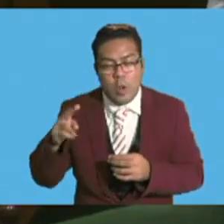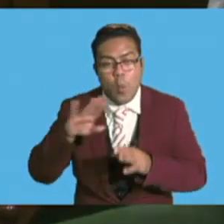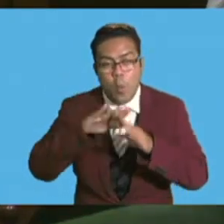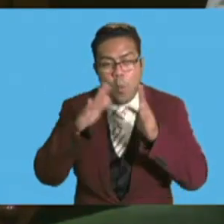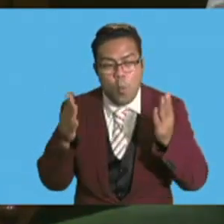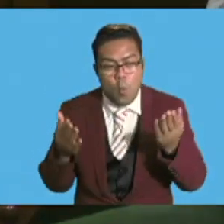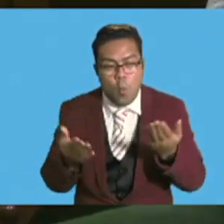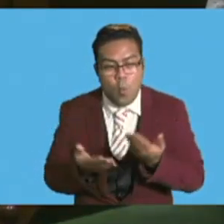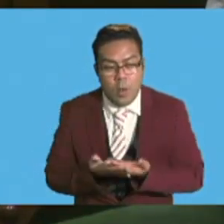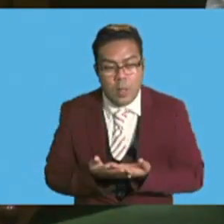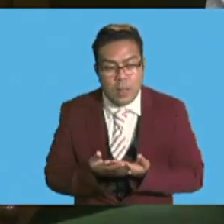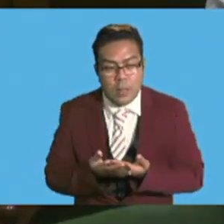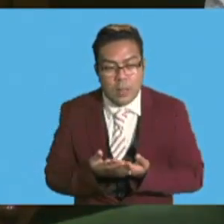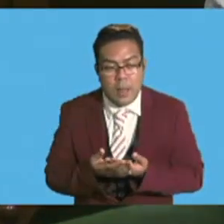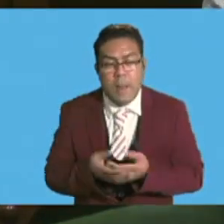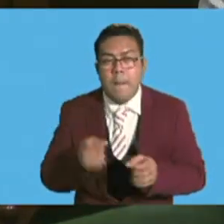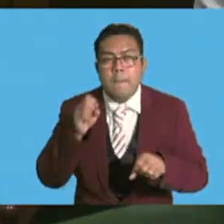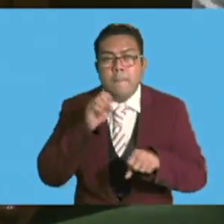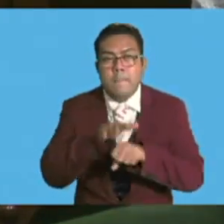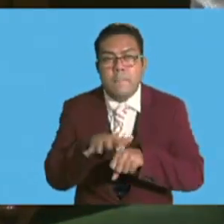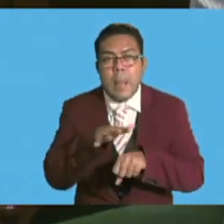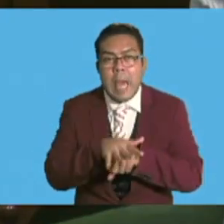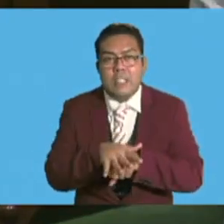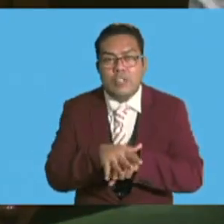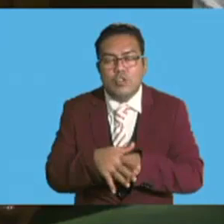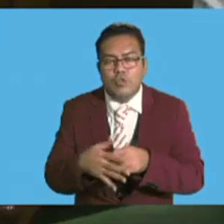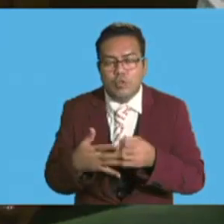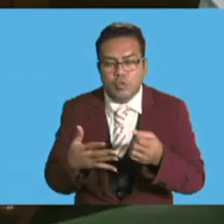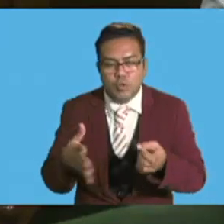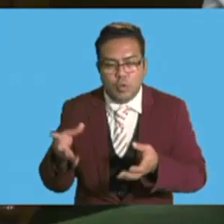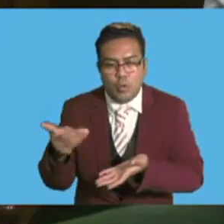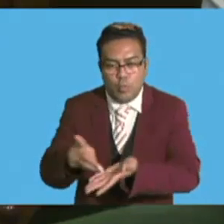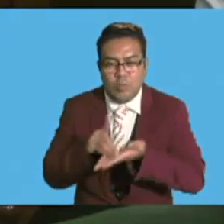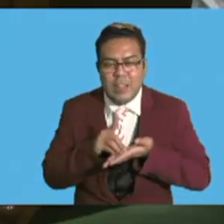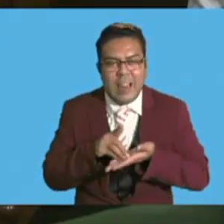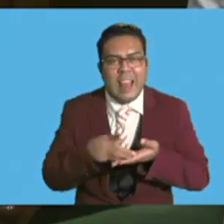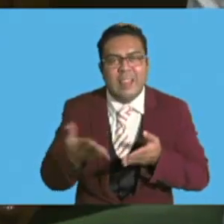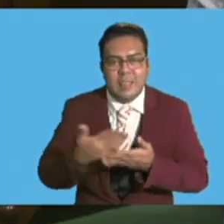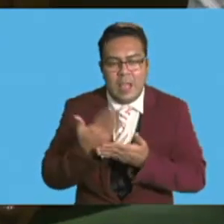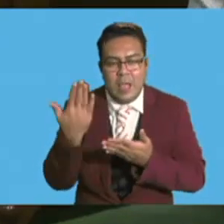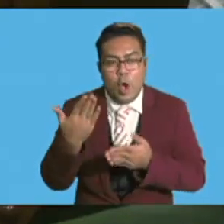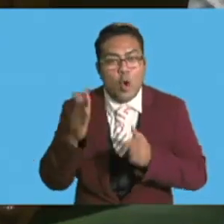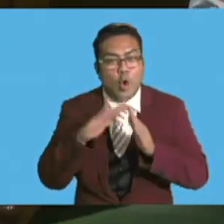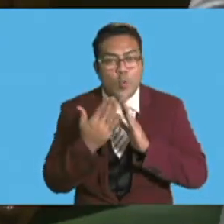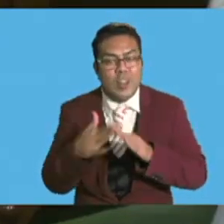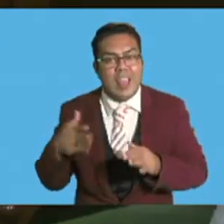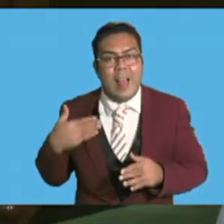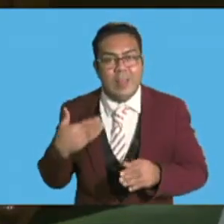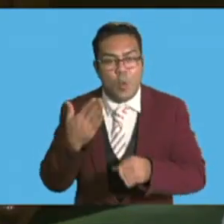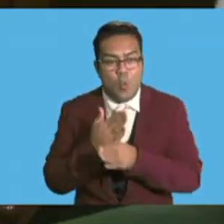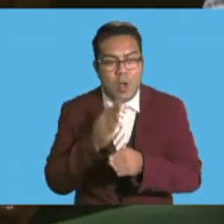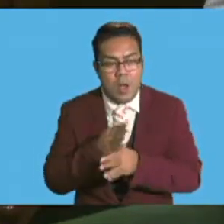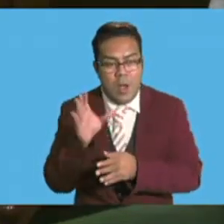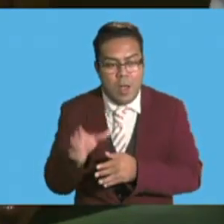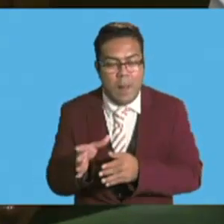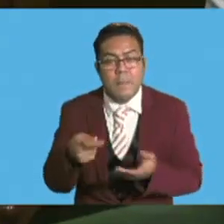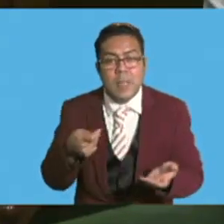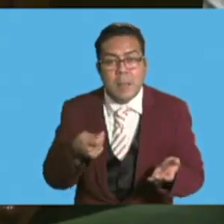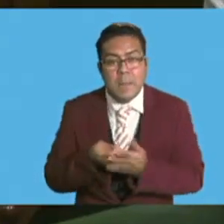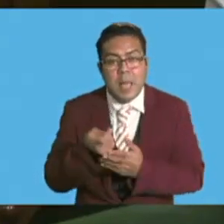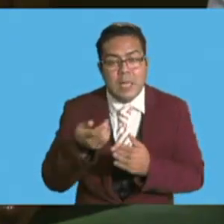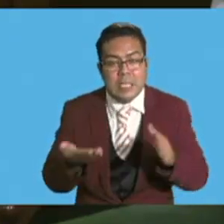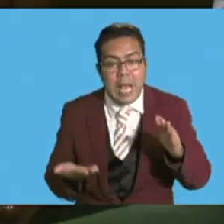World Blood Drive Day. She is a lady who's a community health worker being paid